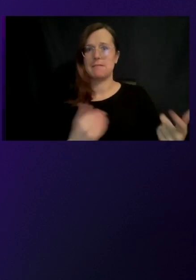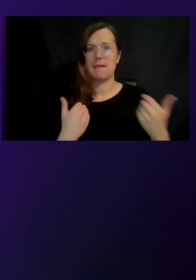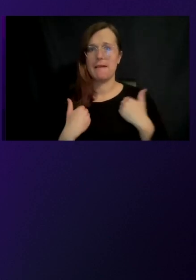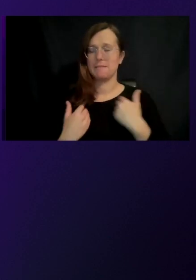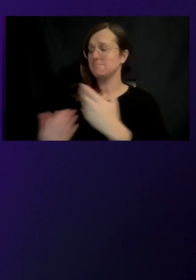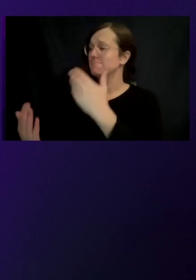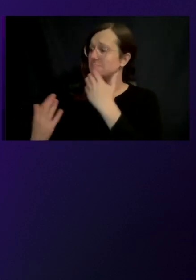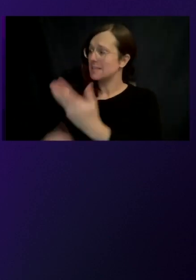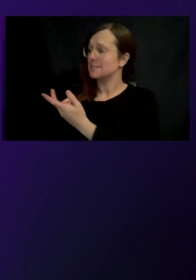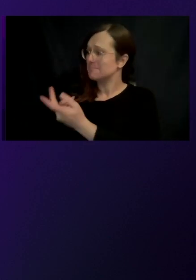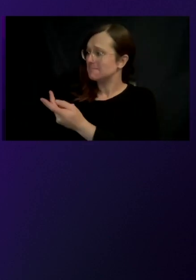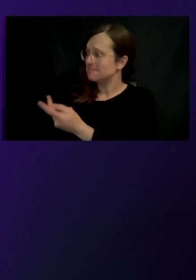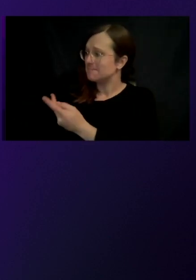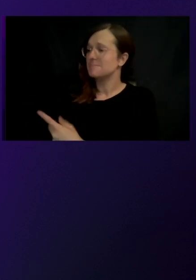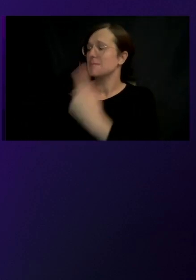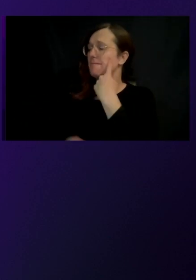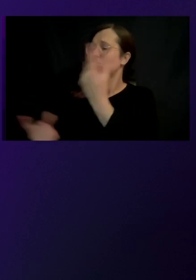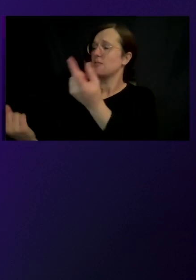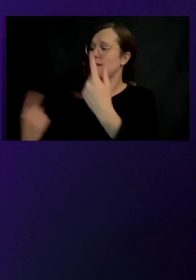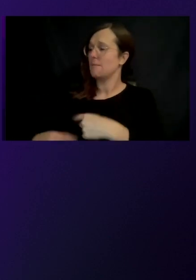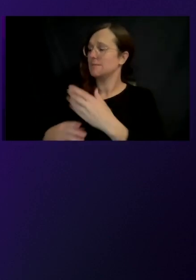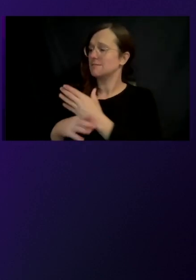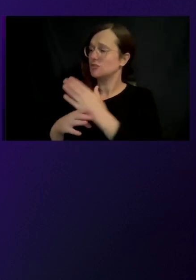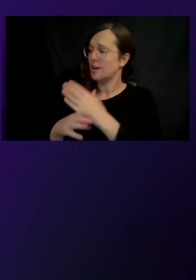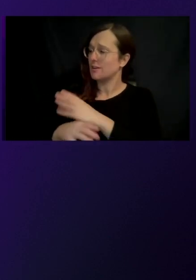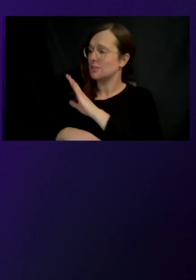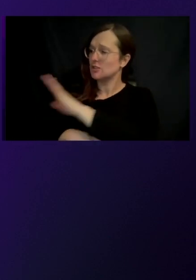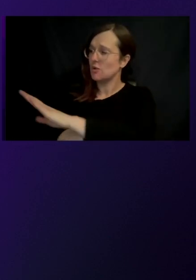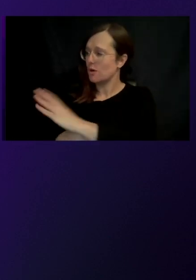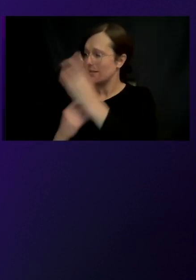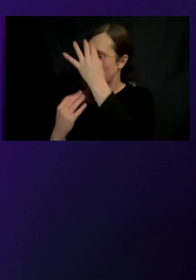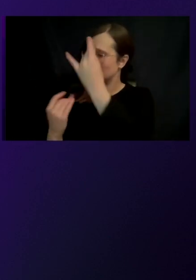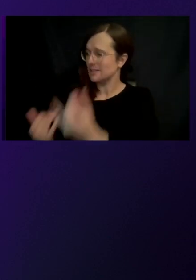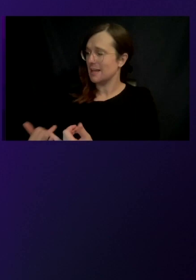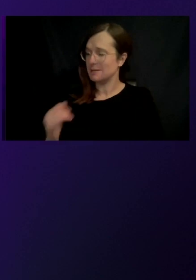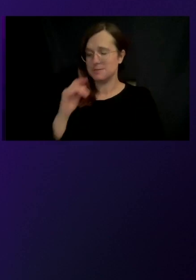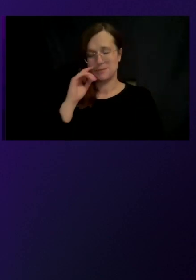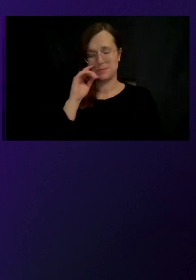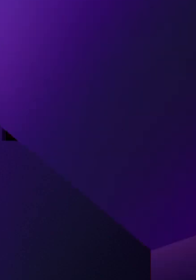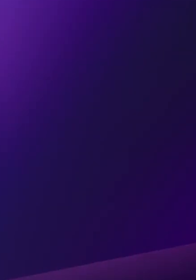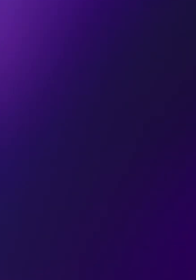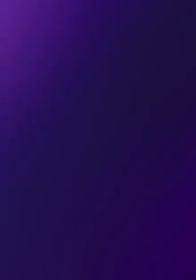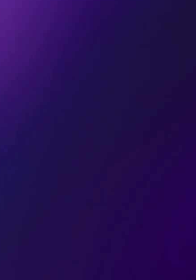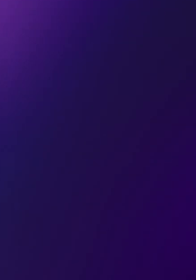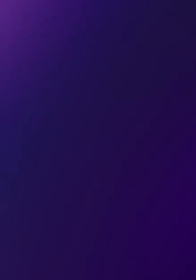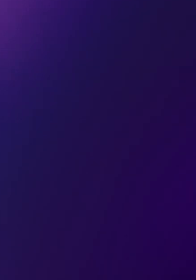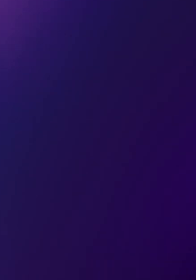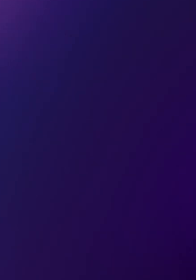Stephanie and Ali, for sharing your thoughts on Graviton today. Thanks for having us. Thanks for having us. Always.